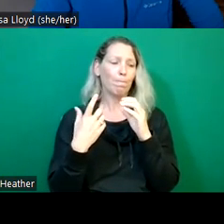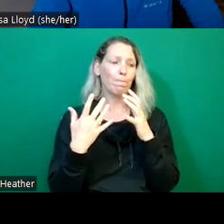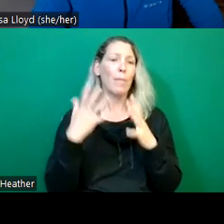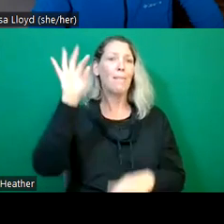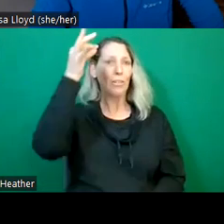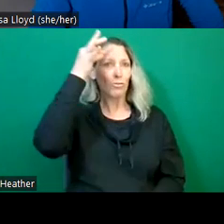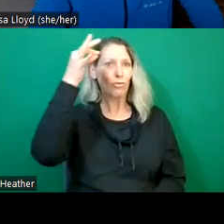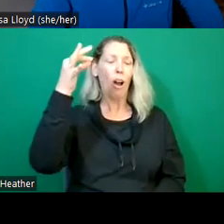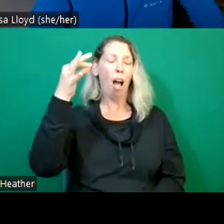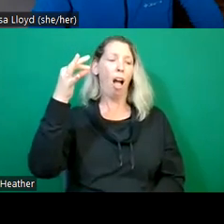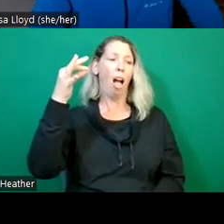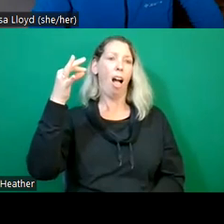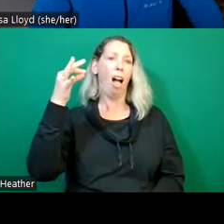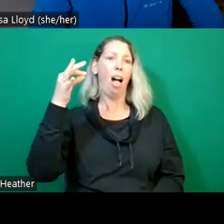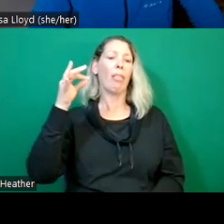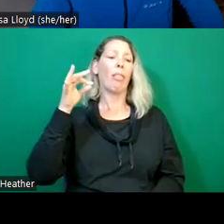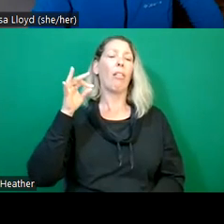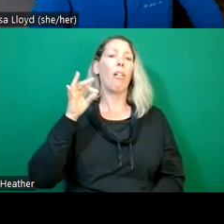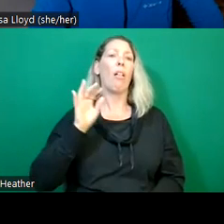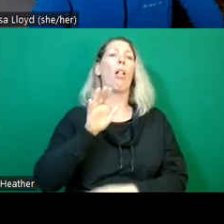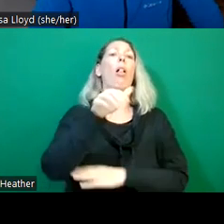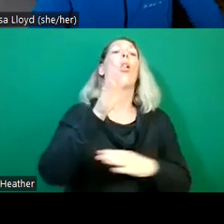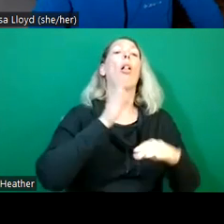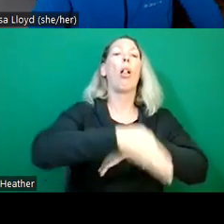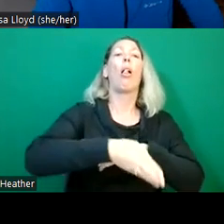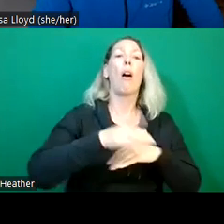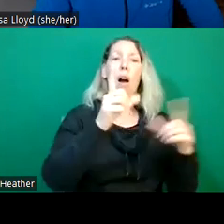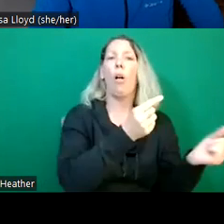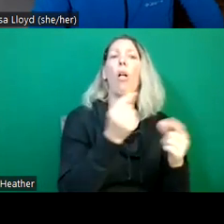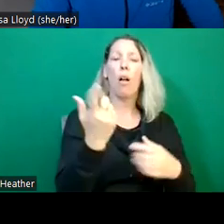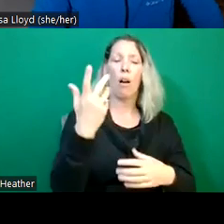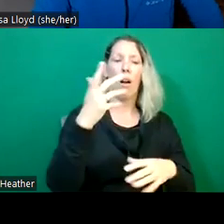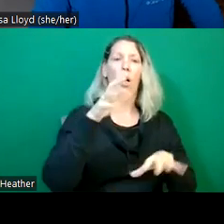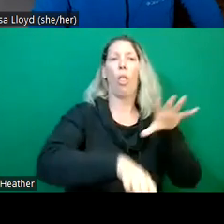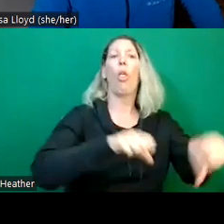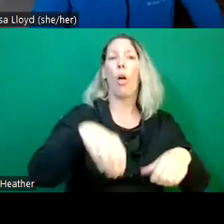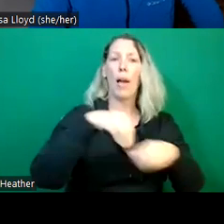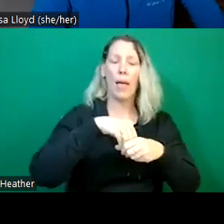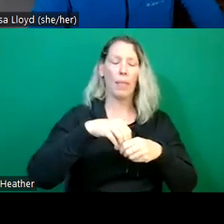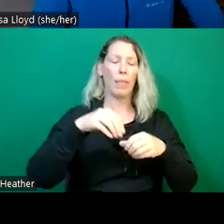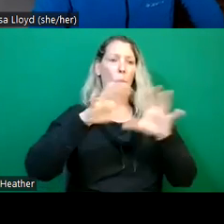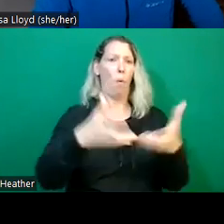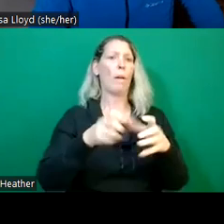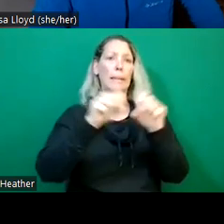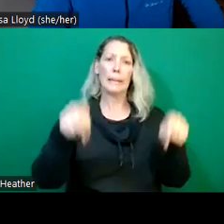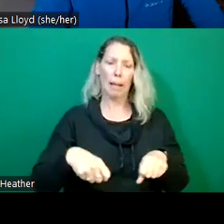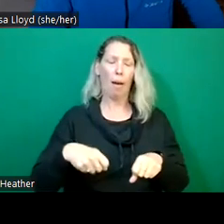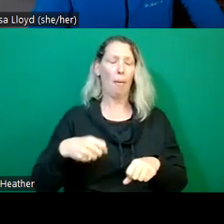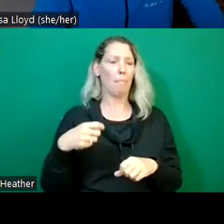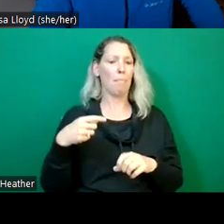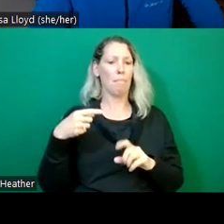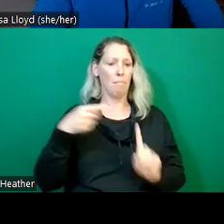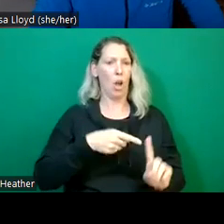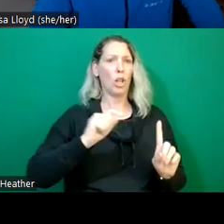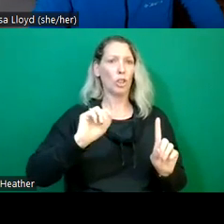federal overreach, police overreach, and the entire system and its targeting of